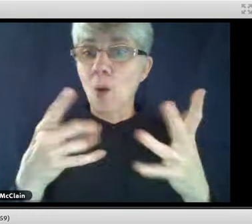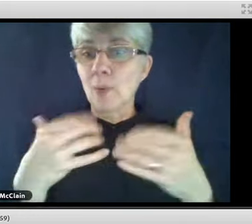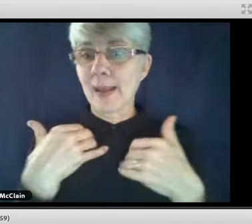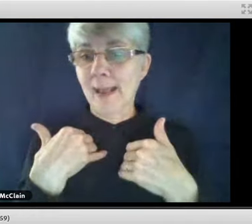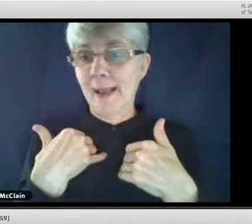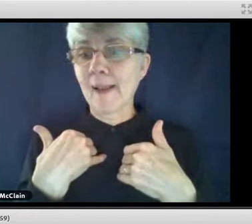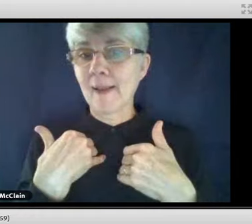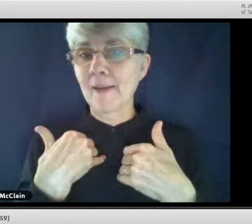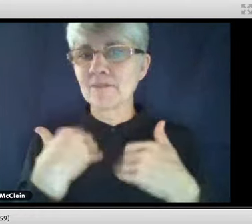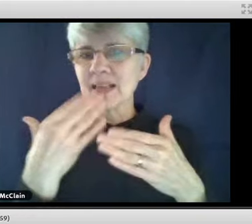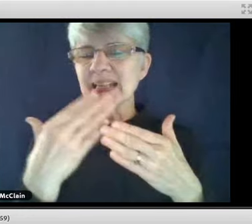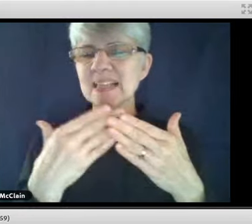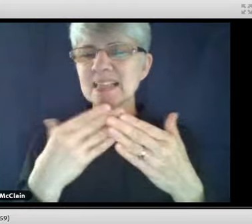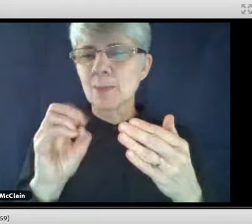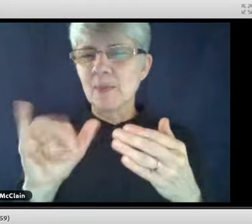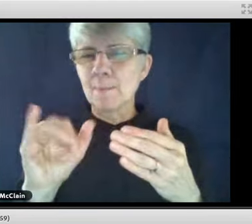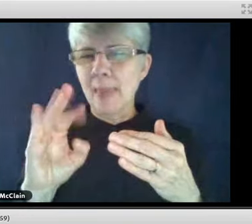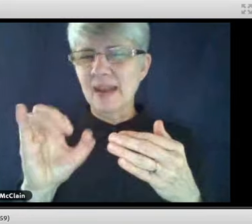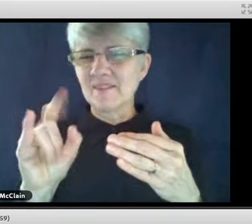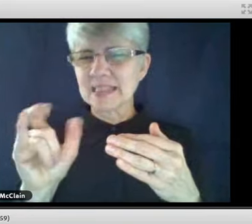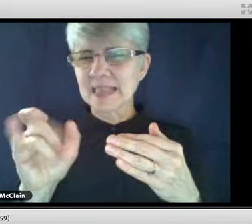have some of the manifestation